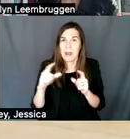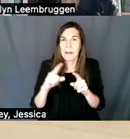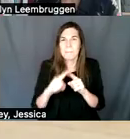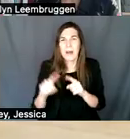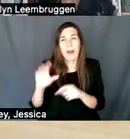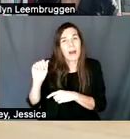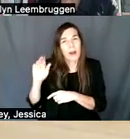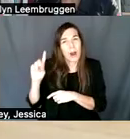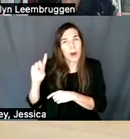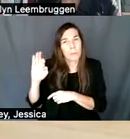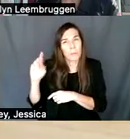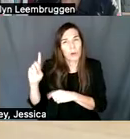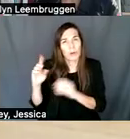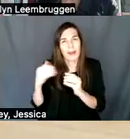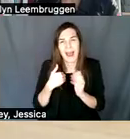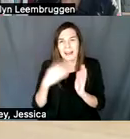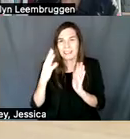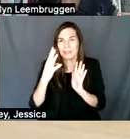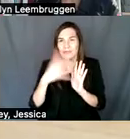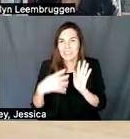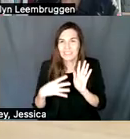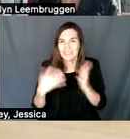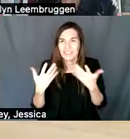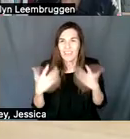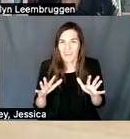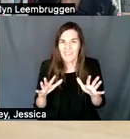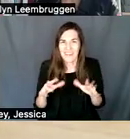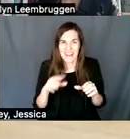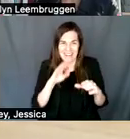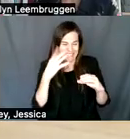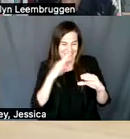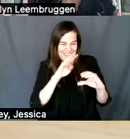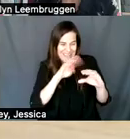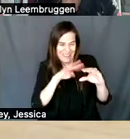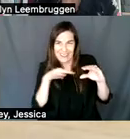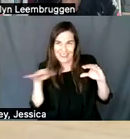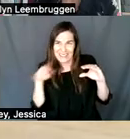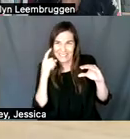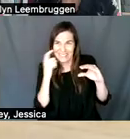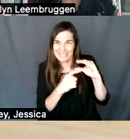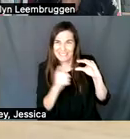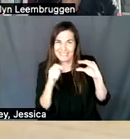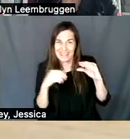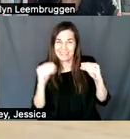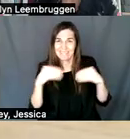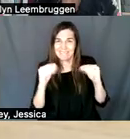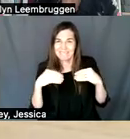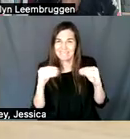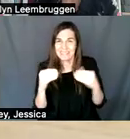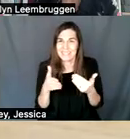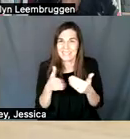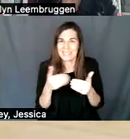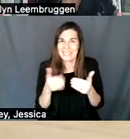corrugated, meaning it has a series of wrinkles sandwiched between flat outer layers. Notice that this cardboard is easy to bend parallel